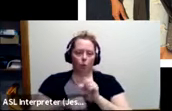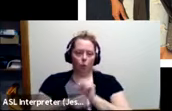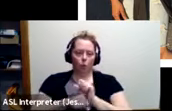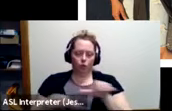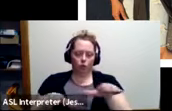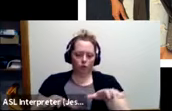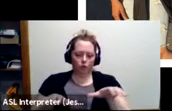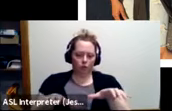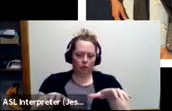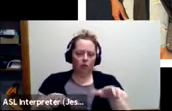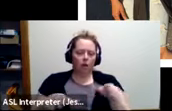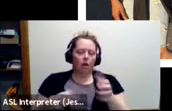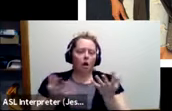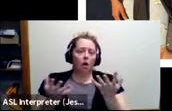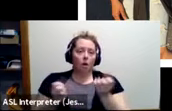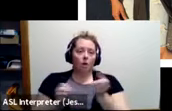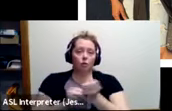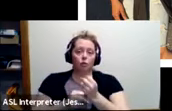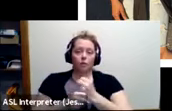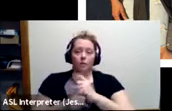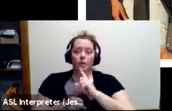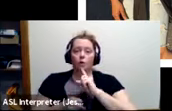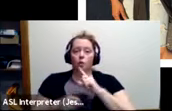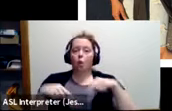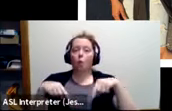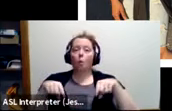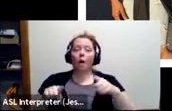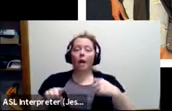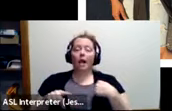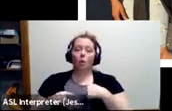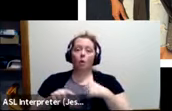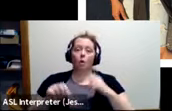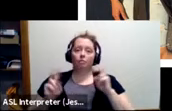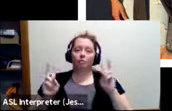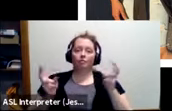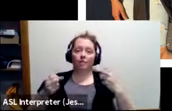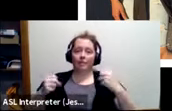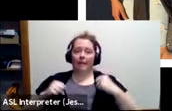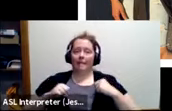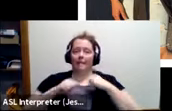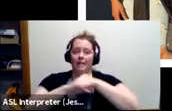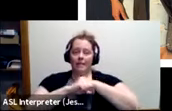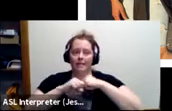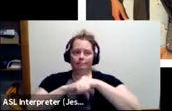sure, while we are fighting this fight that is so necessary, and I say that as a Black woman,